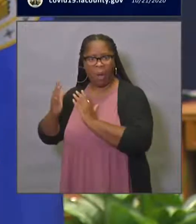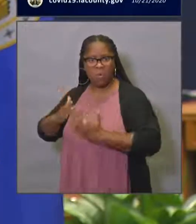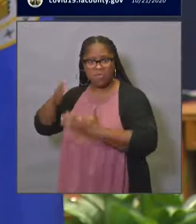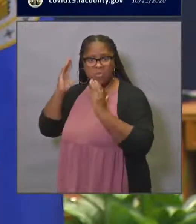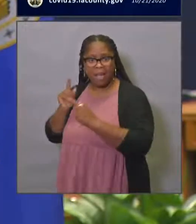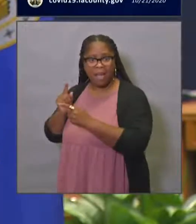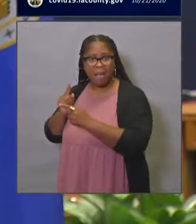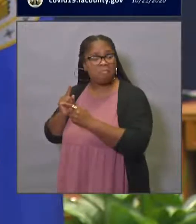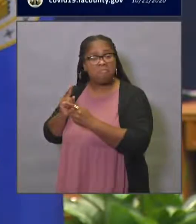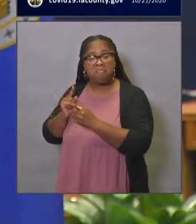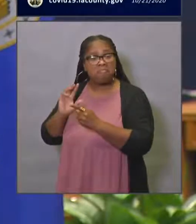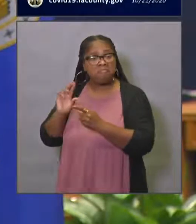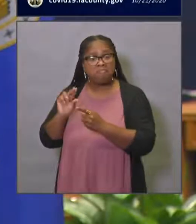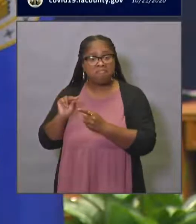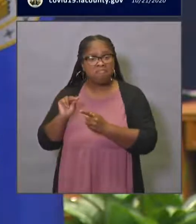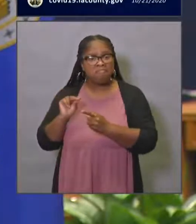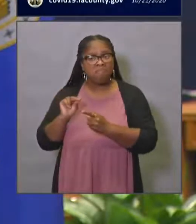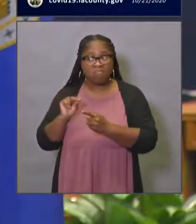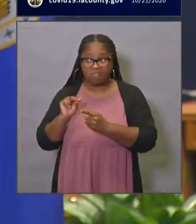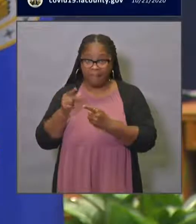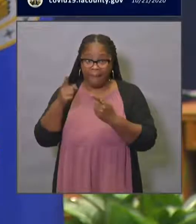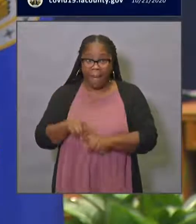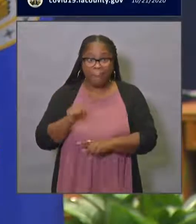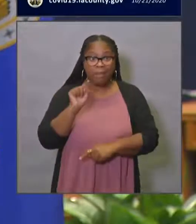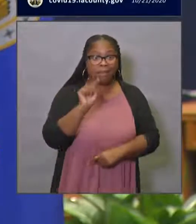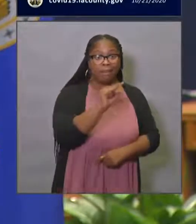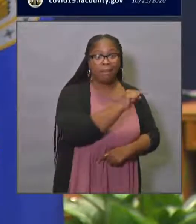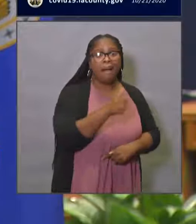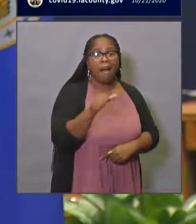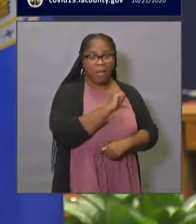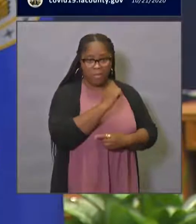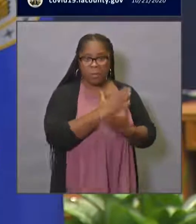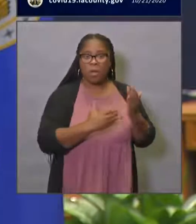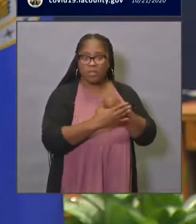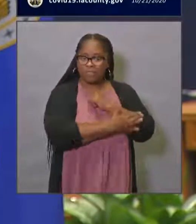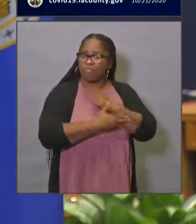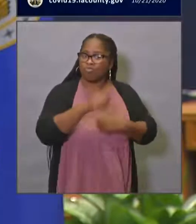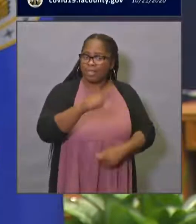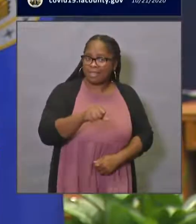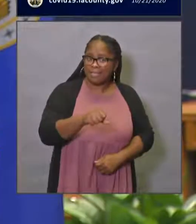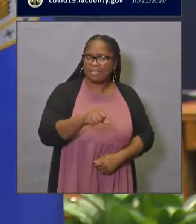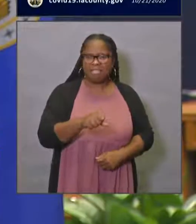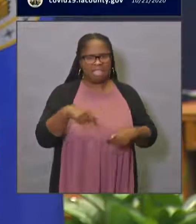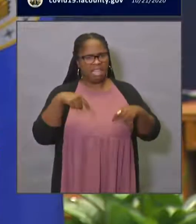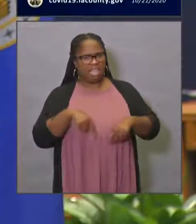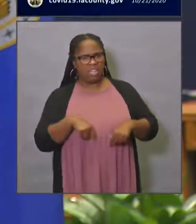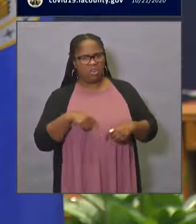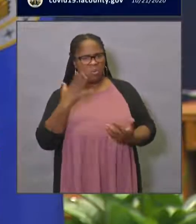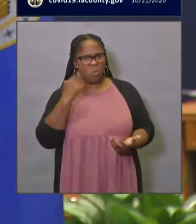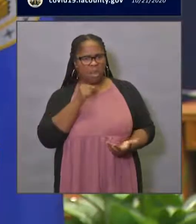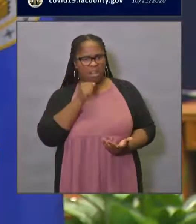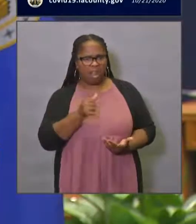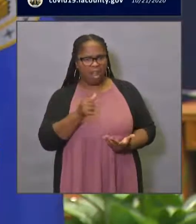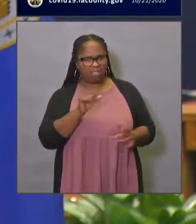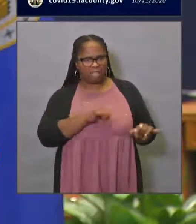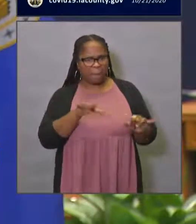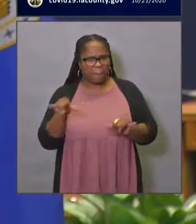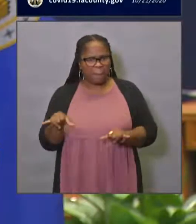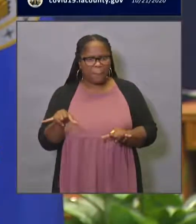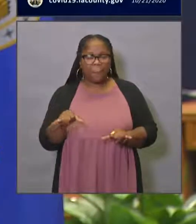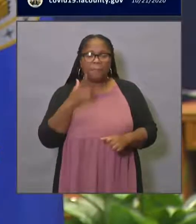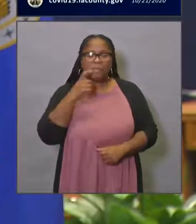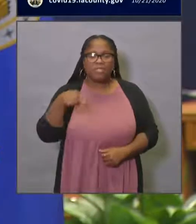country. We did this in large part because so many people took thoughtful actions in their day-to-day